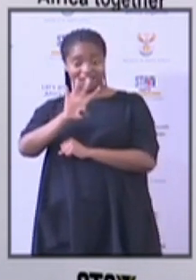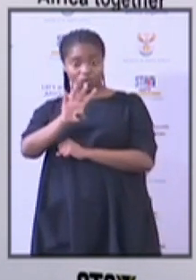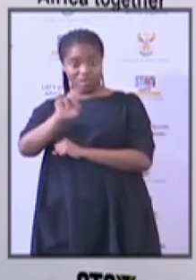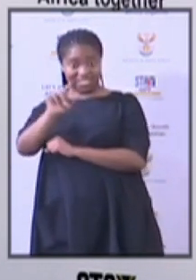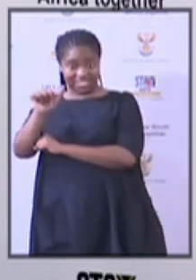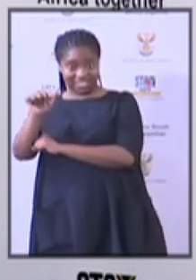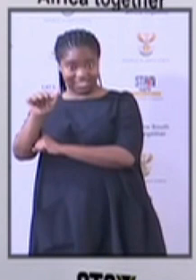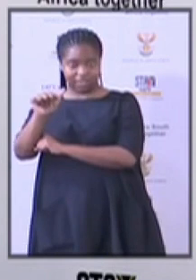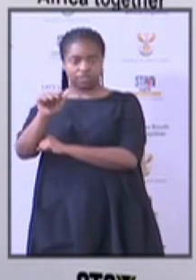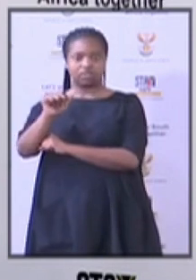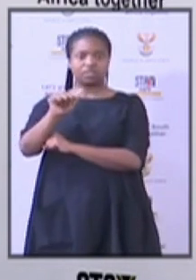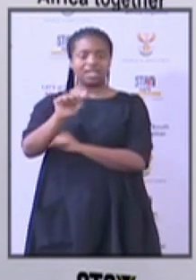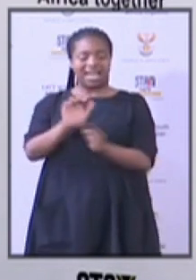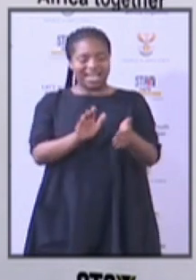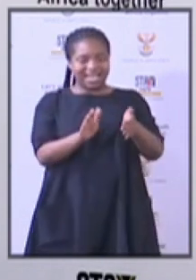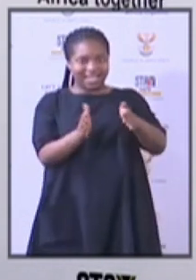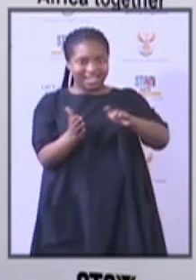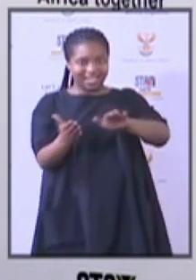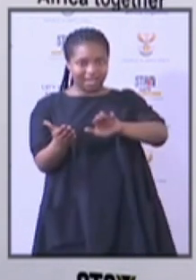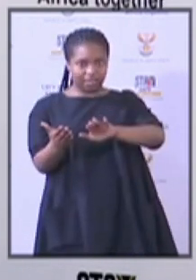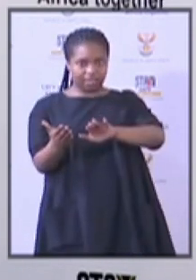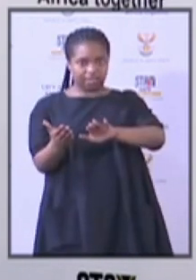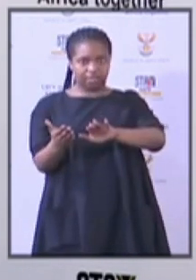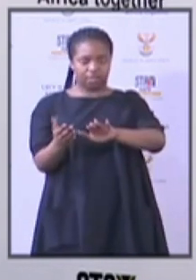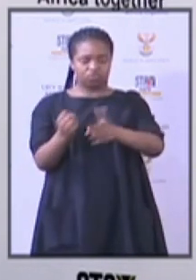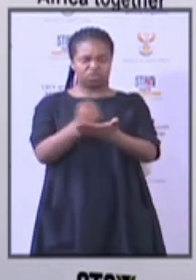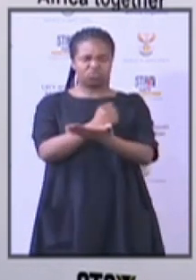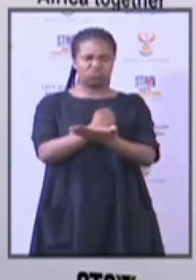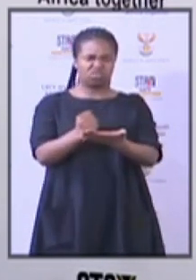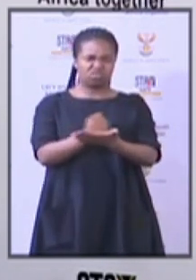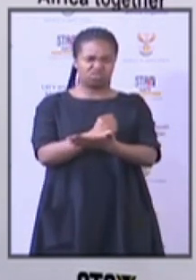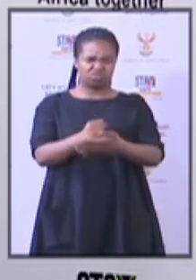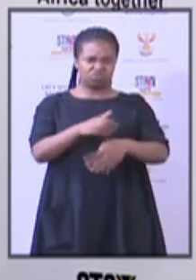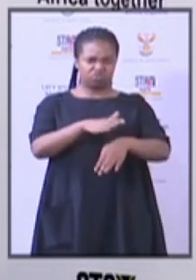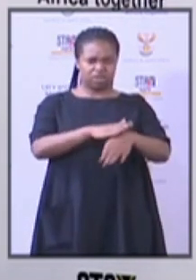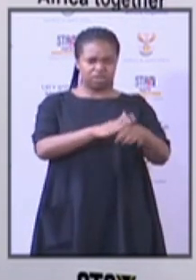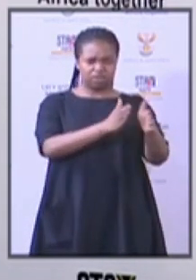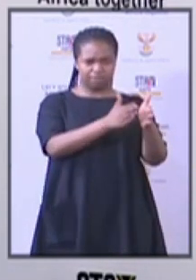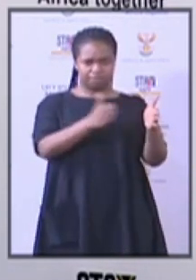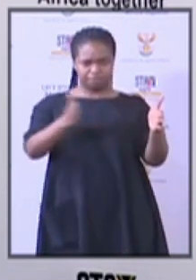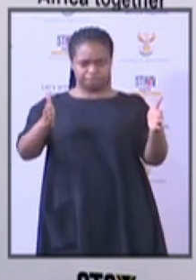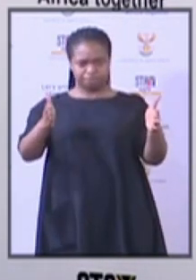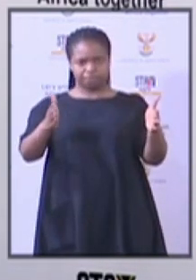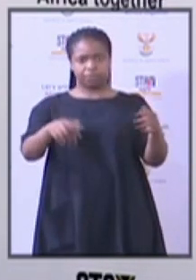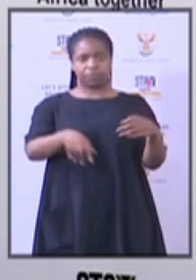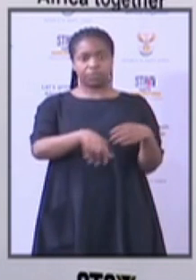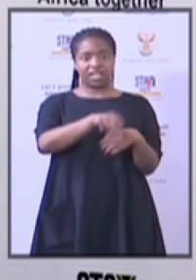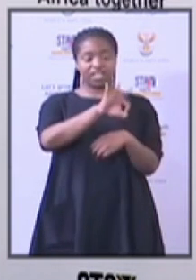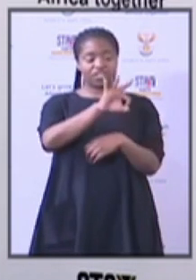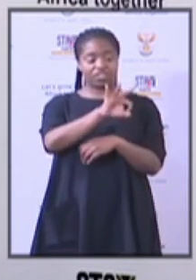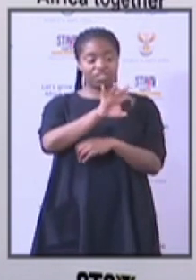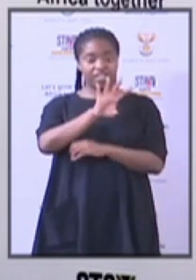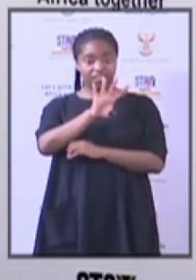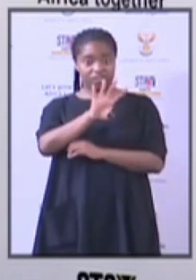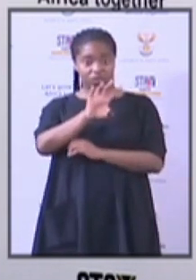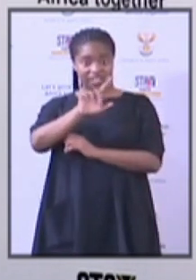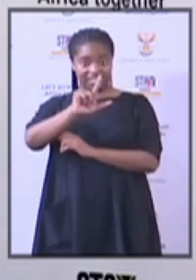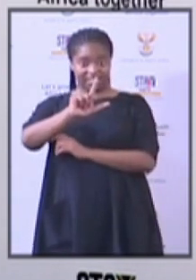198,846 death registrations during that period. We issued